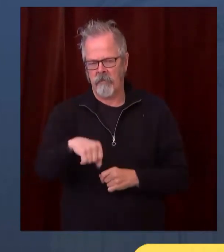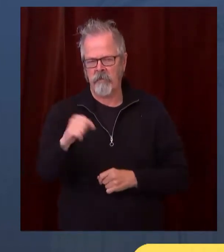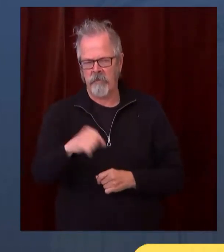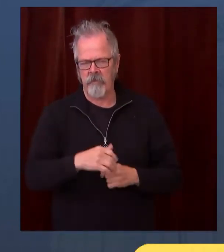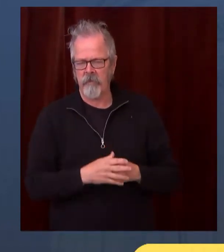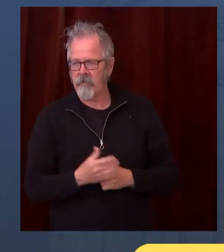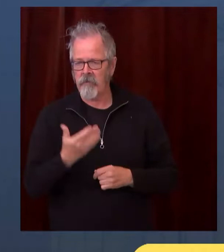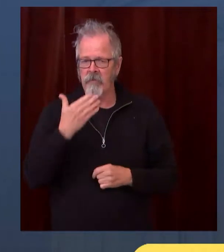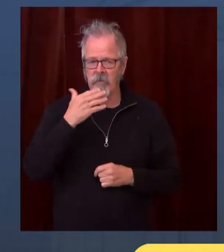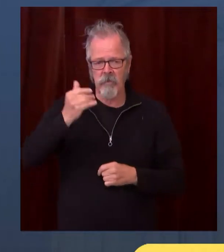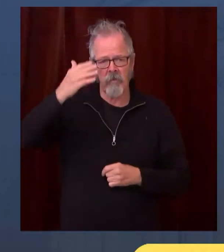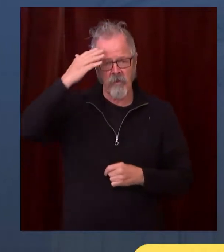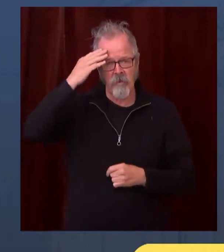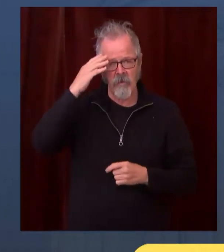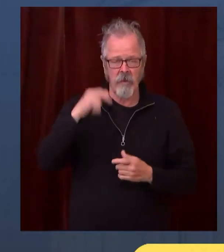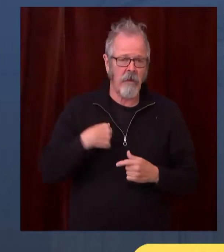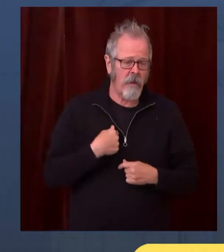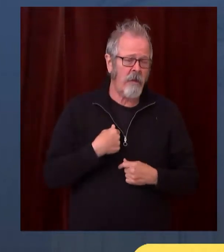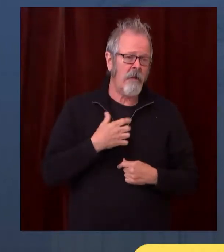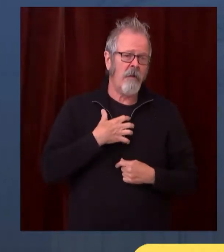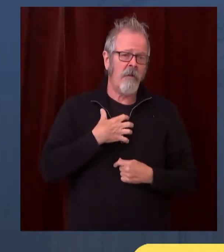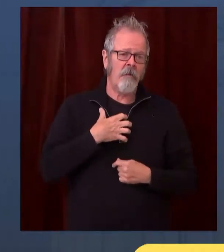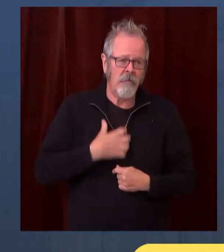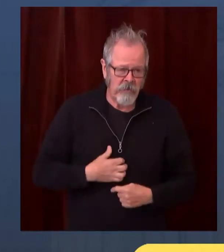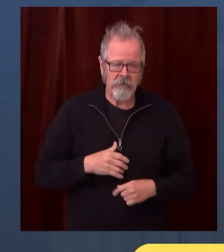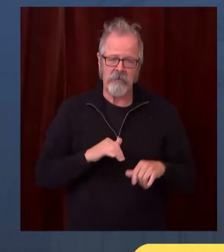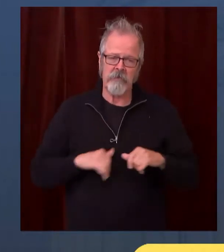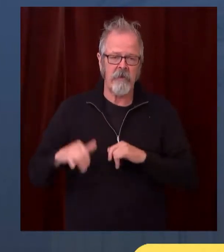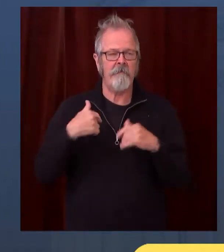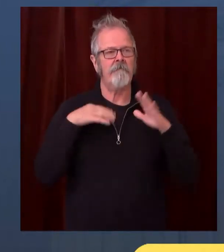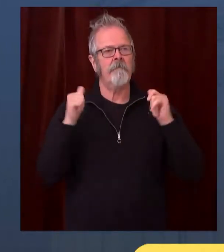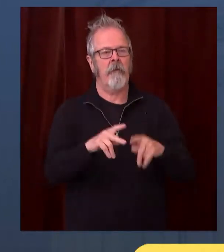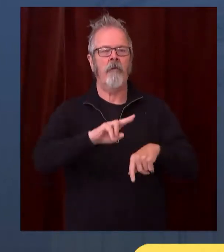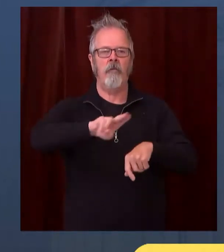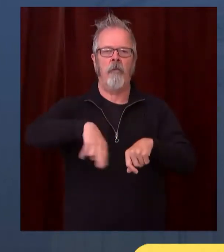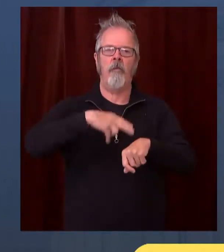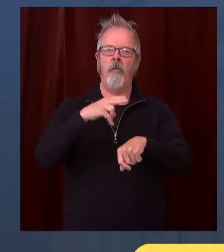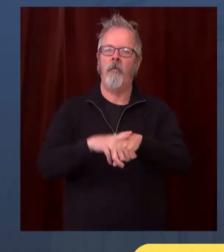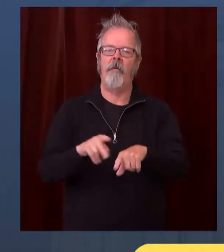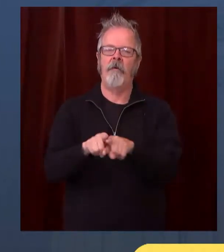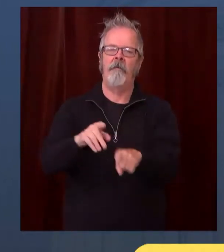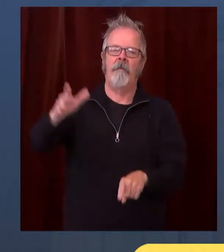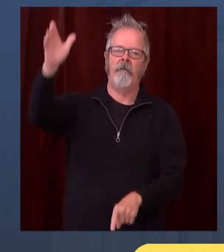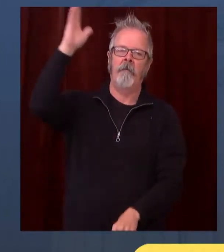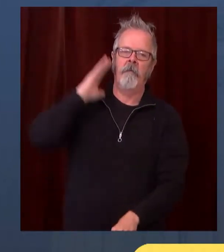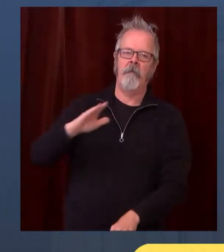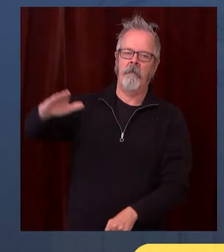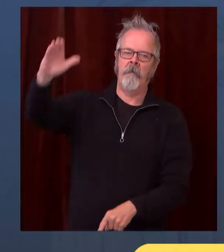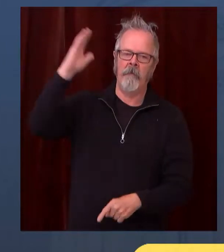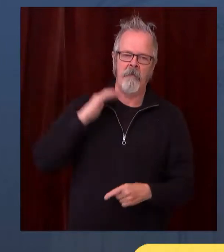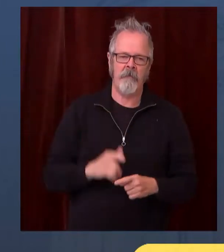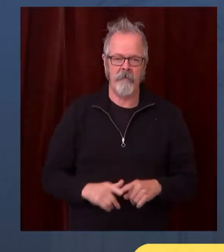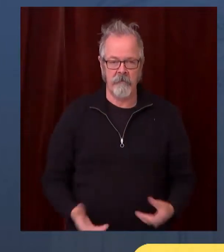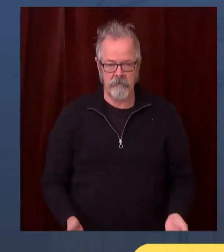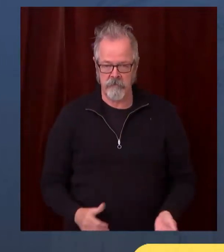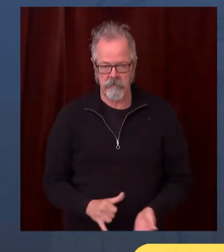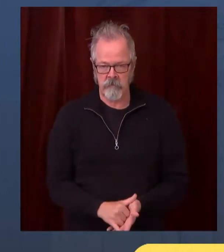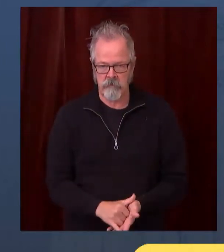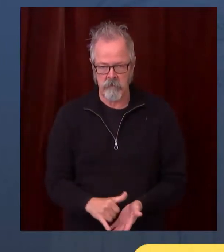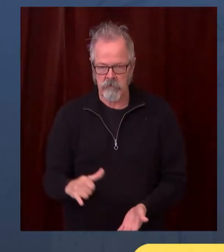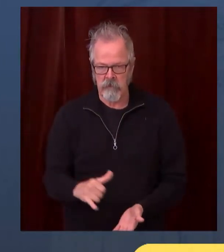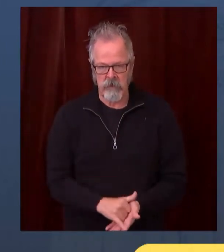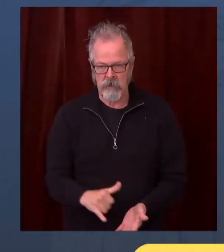of COVID-19. But we know that this virus is still with us. It is extremely active, and we know we're